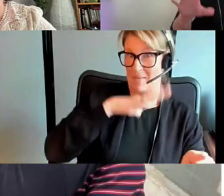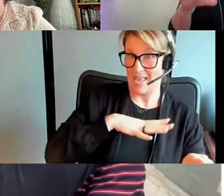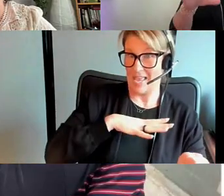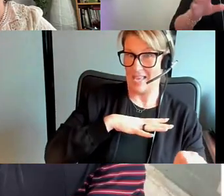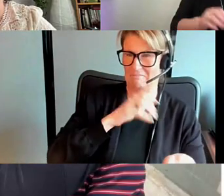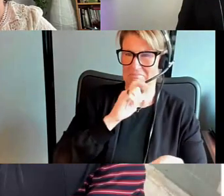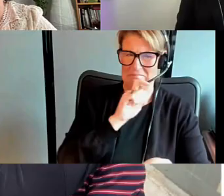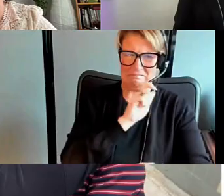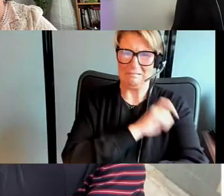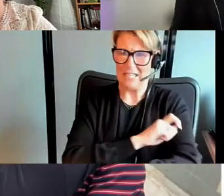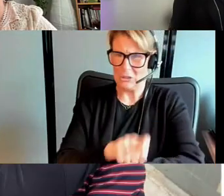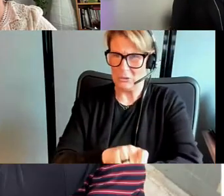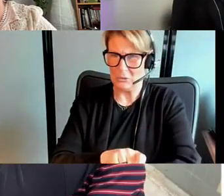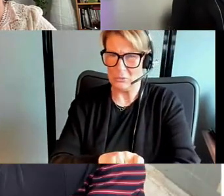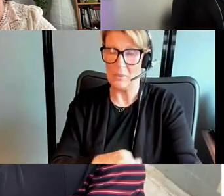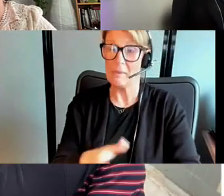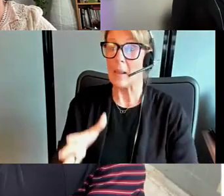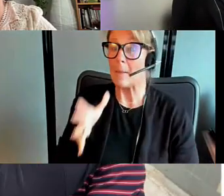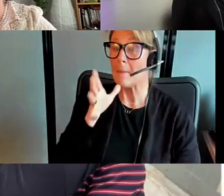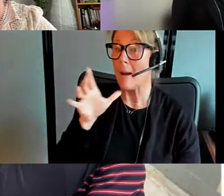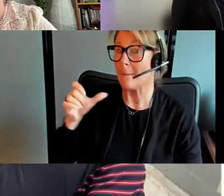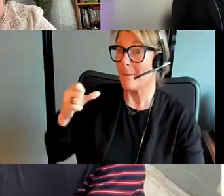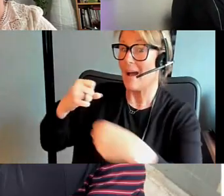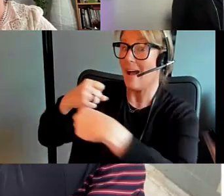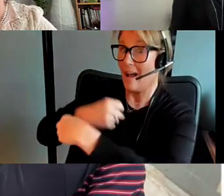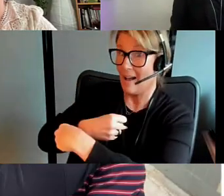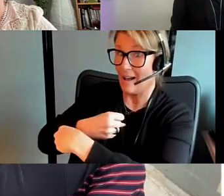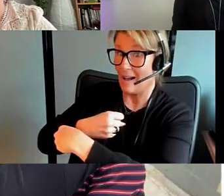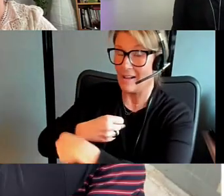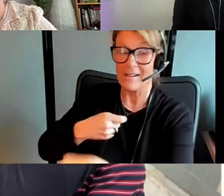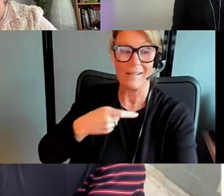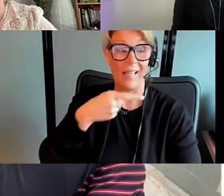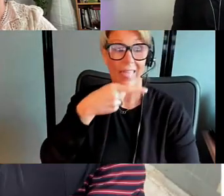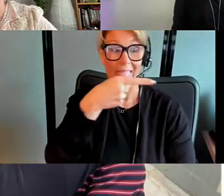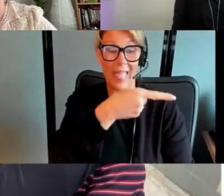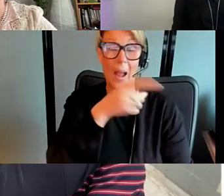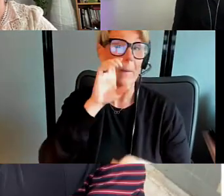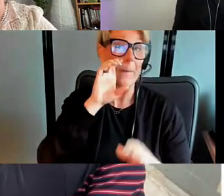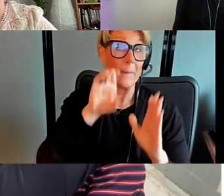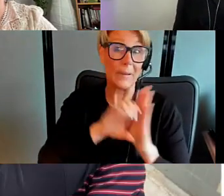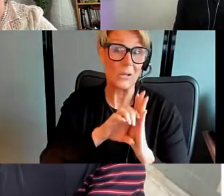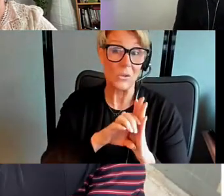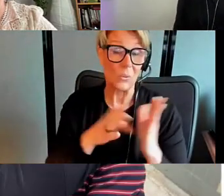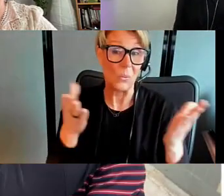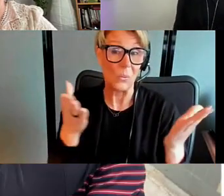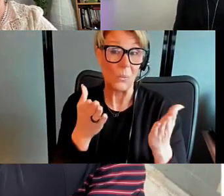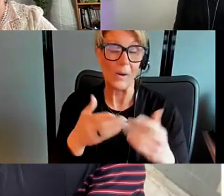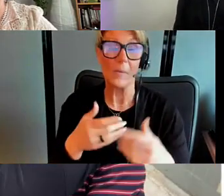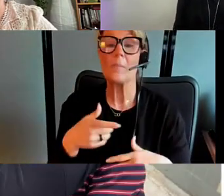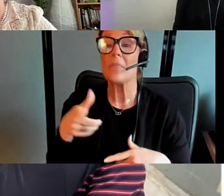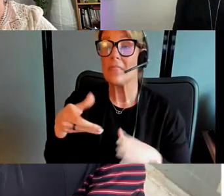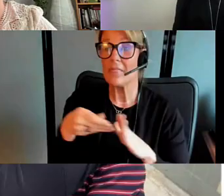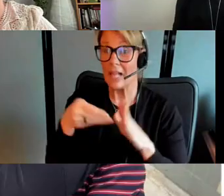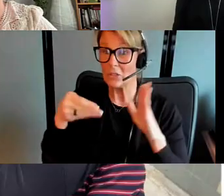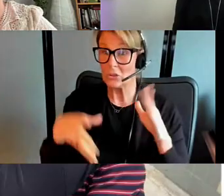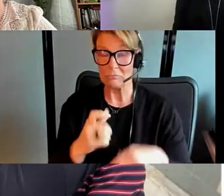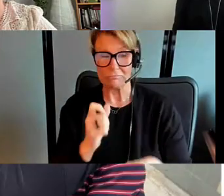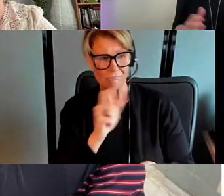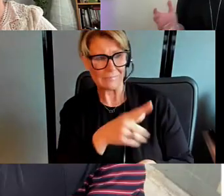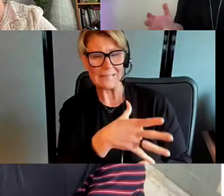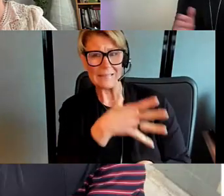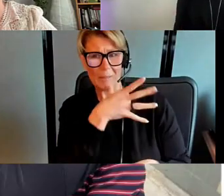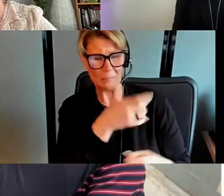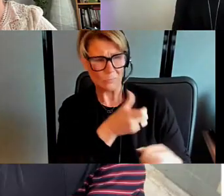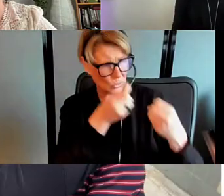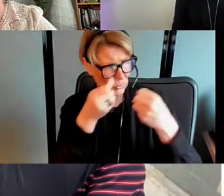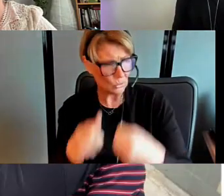And what happened here in this picture is this is a student that asked his mother to drive him to school to get his